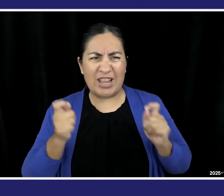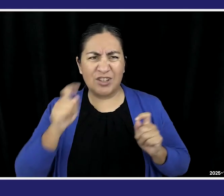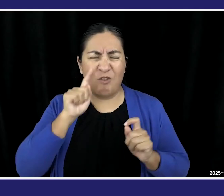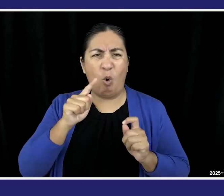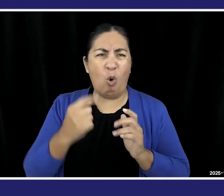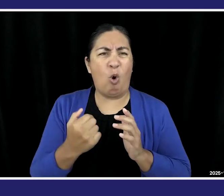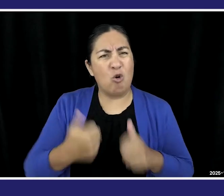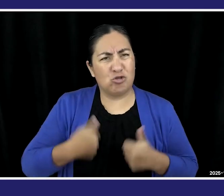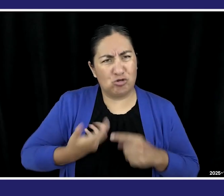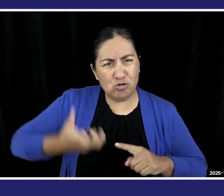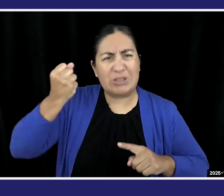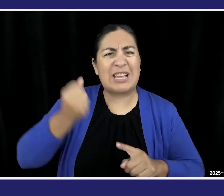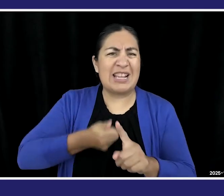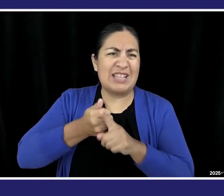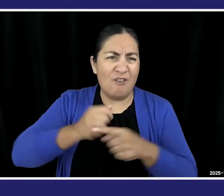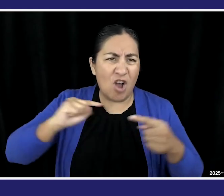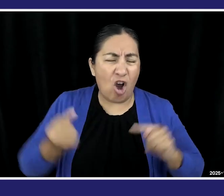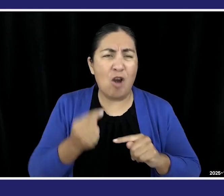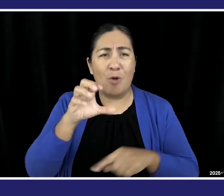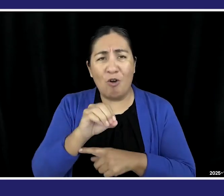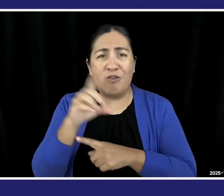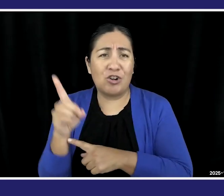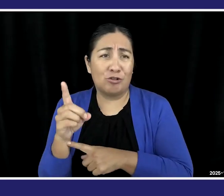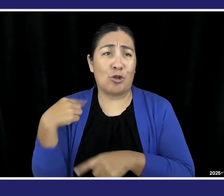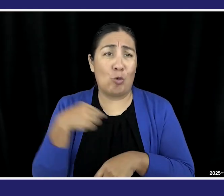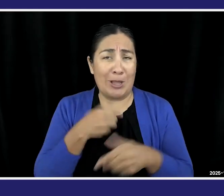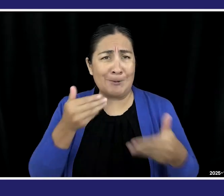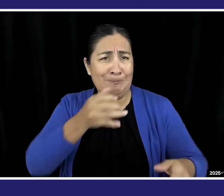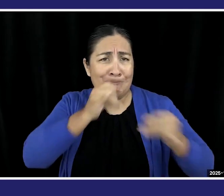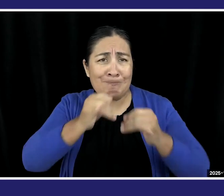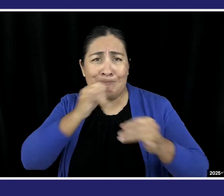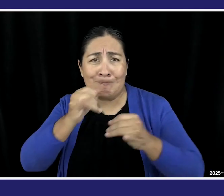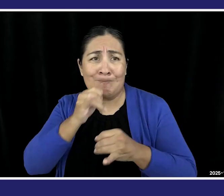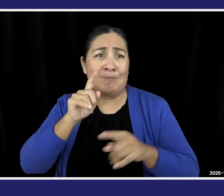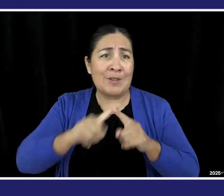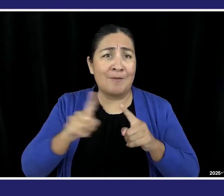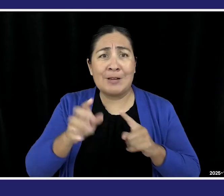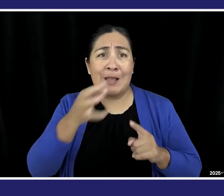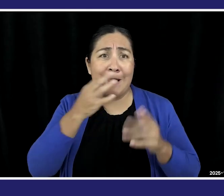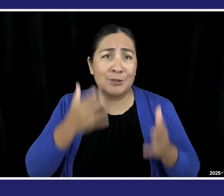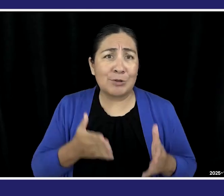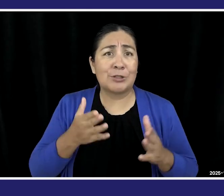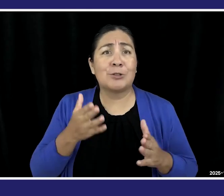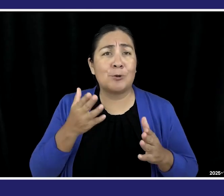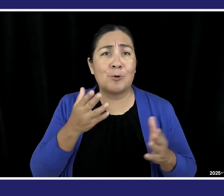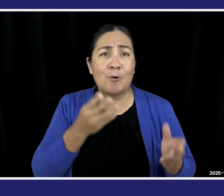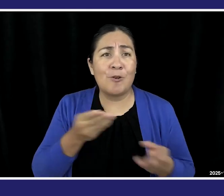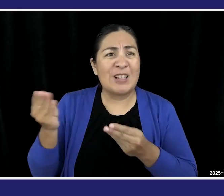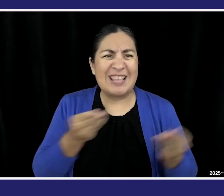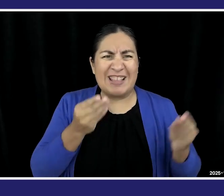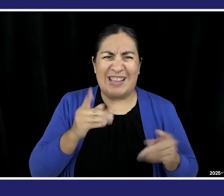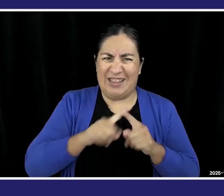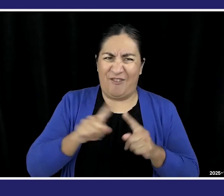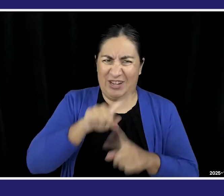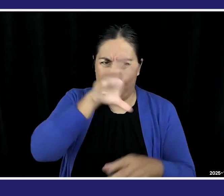matter experts and facilitation of engagement events to garner input from community partners. This